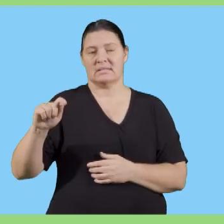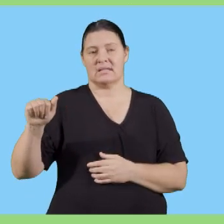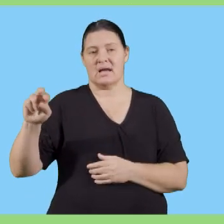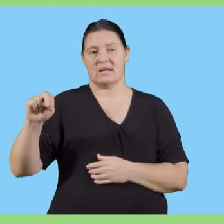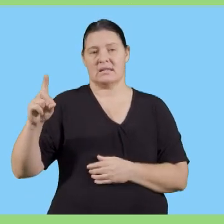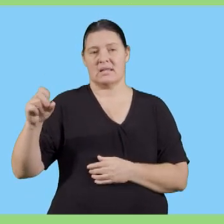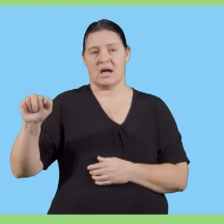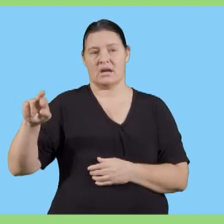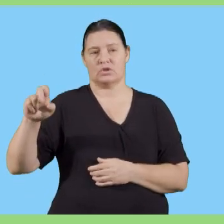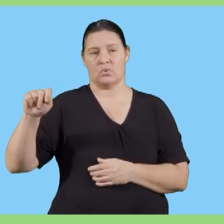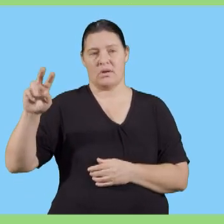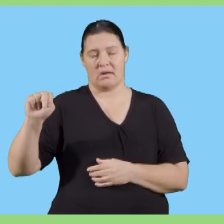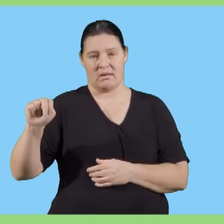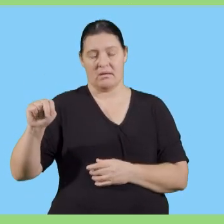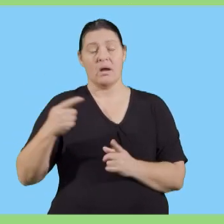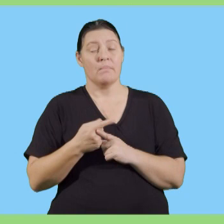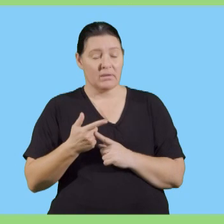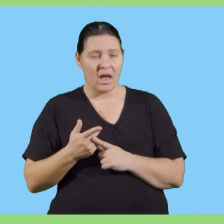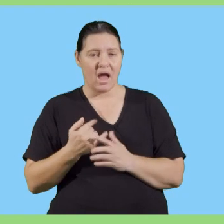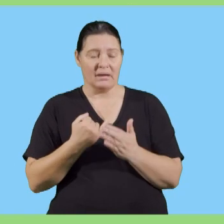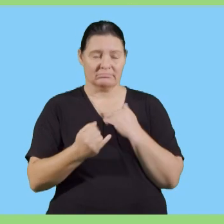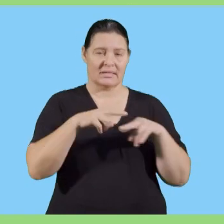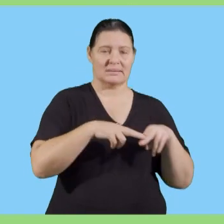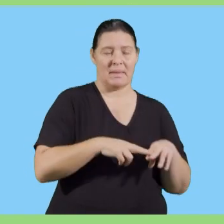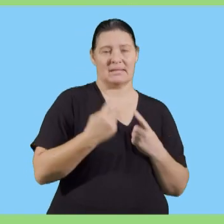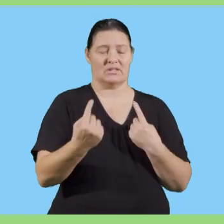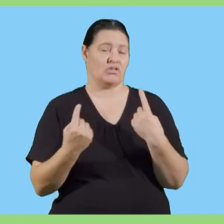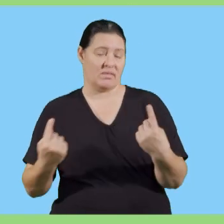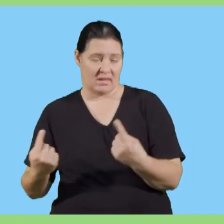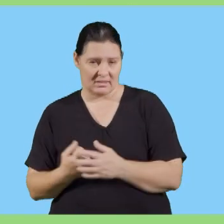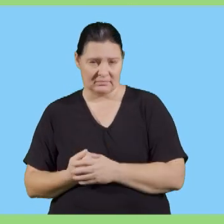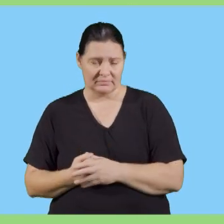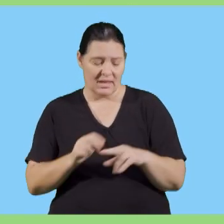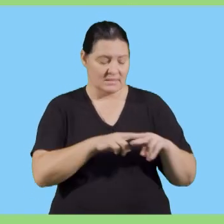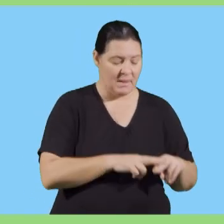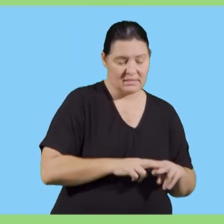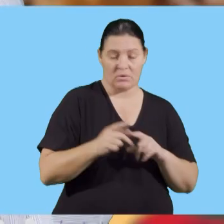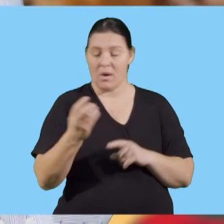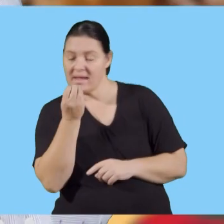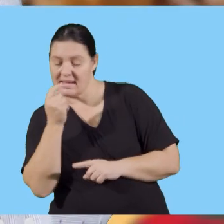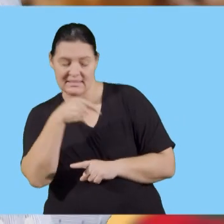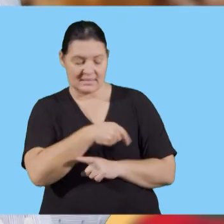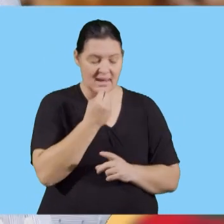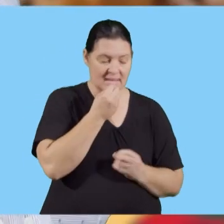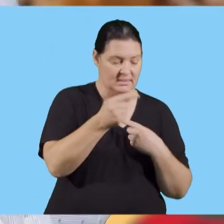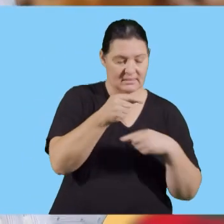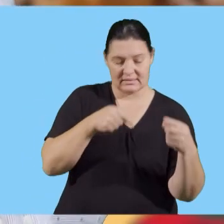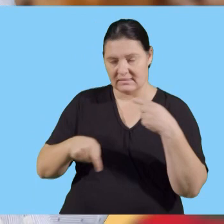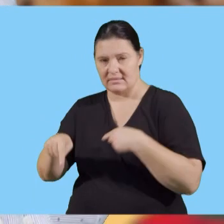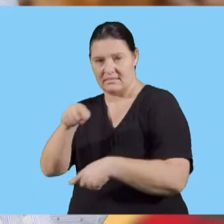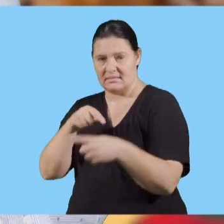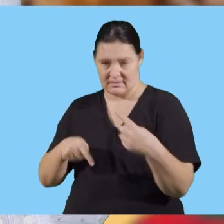is the common area and are interdependent on one another. If you remember interdependence, we said that these animals